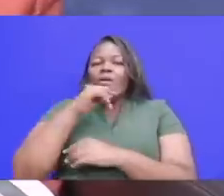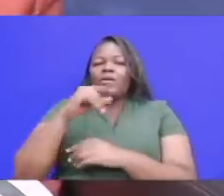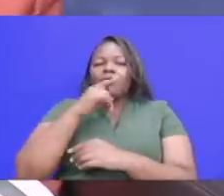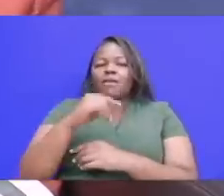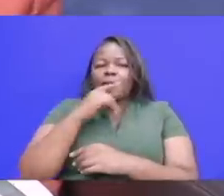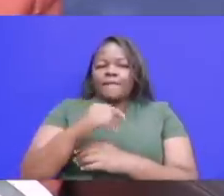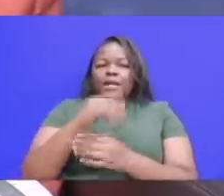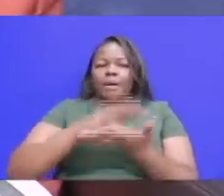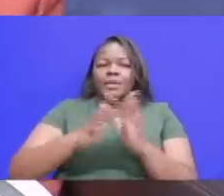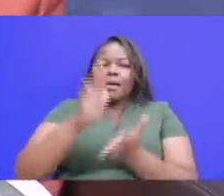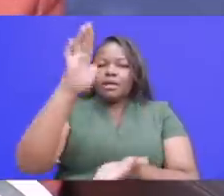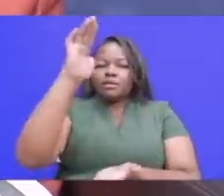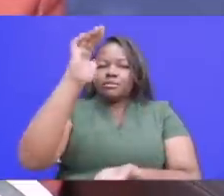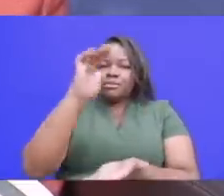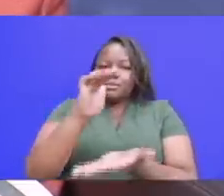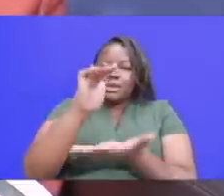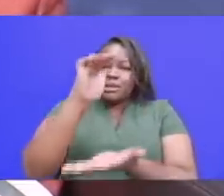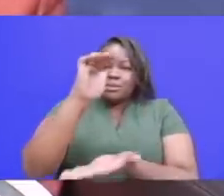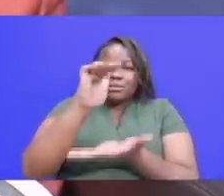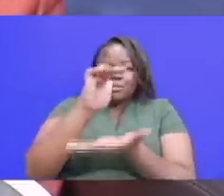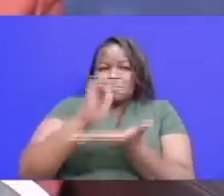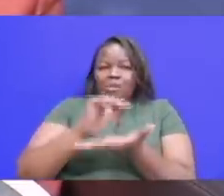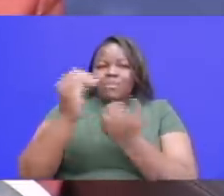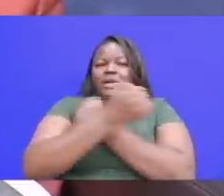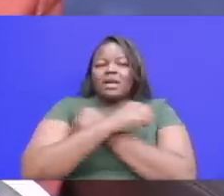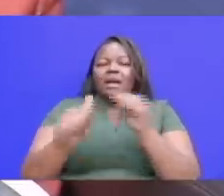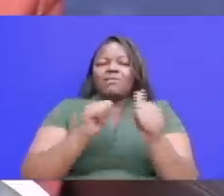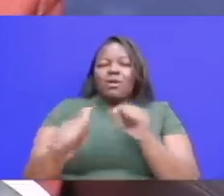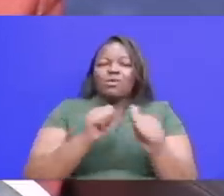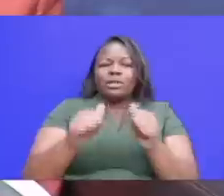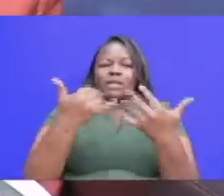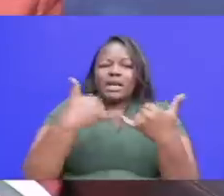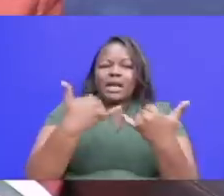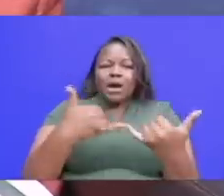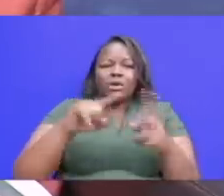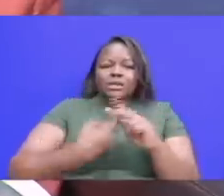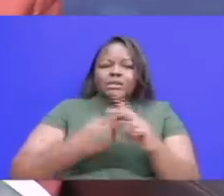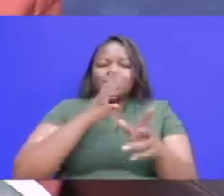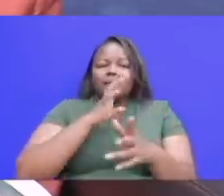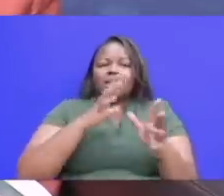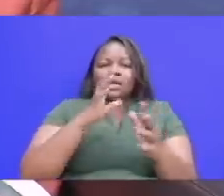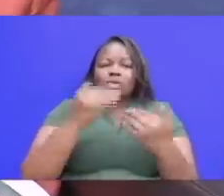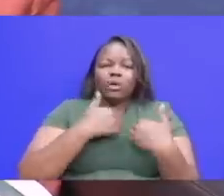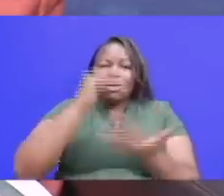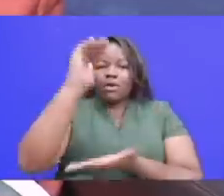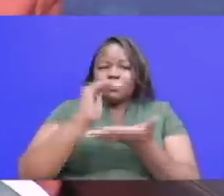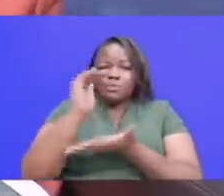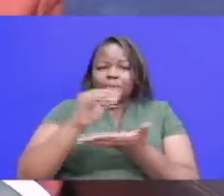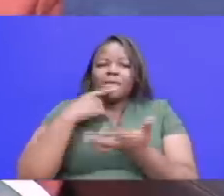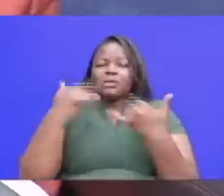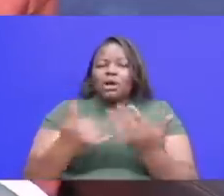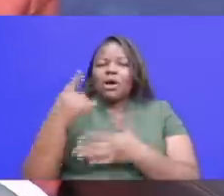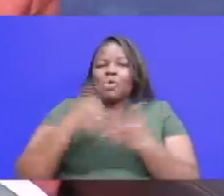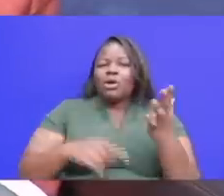dimmer and dimmer and dimmer. Mm-hmm. The love that he knew is growing dimmer and dimmer and dimmer. The preference, the special preference that he had, he's